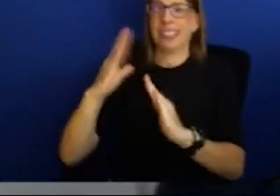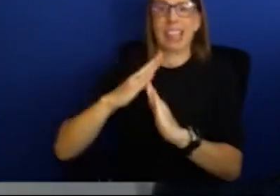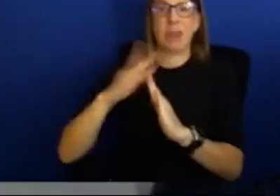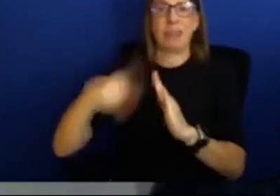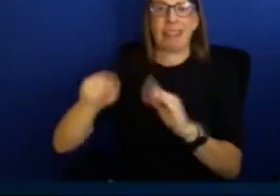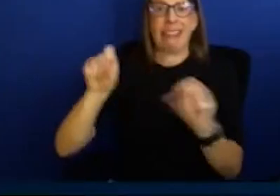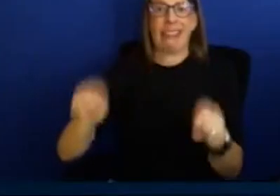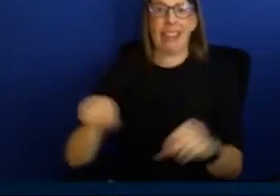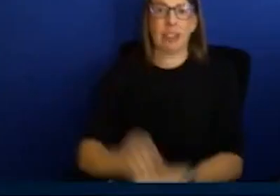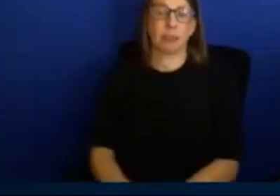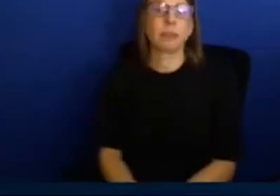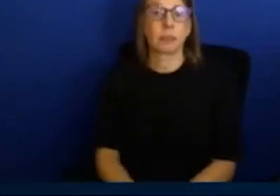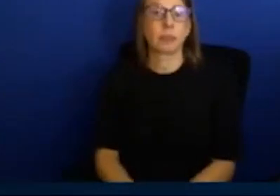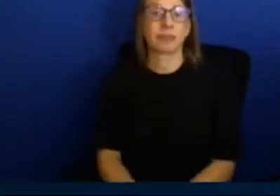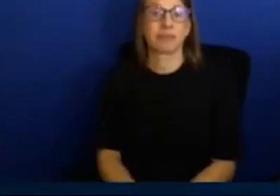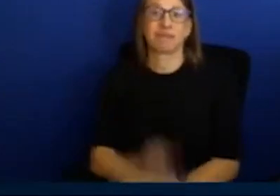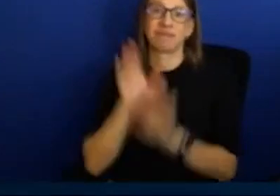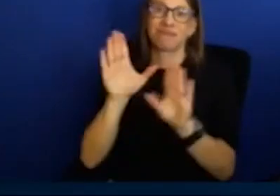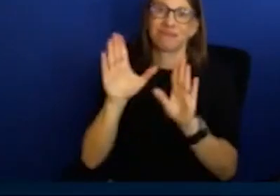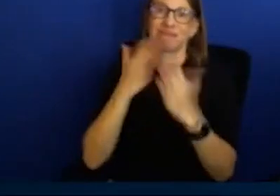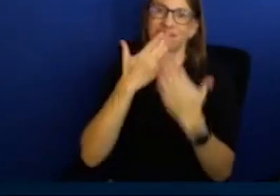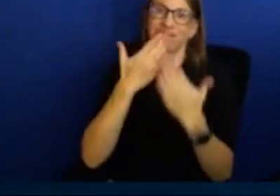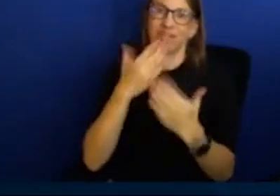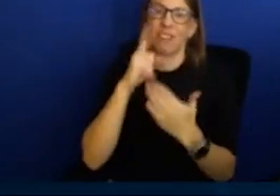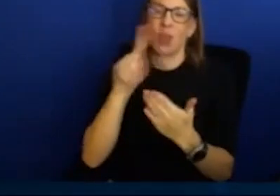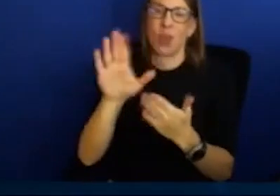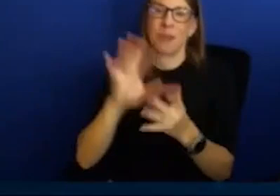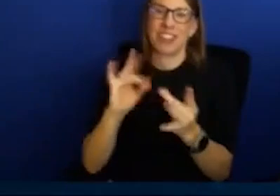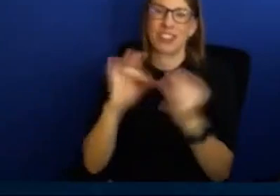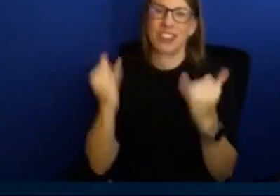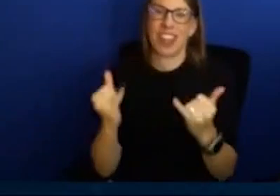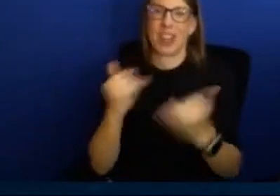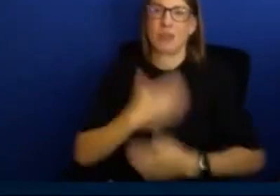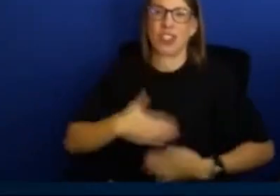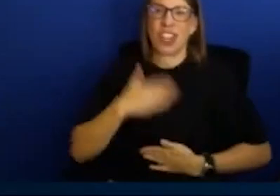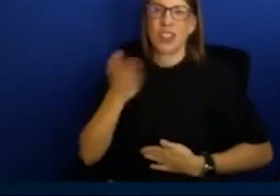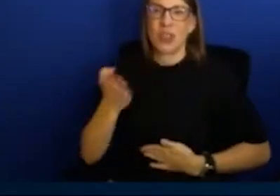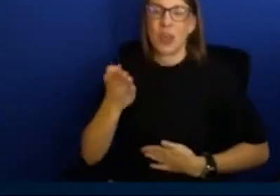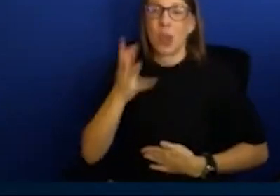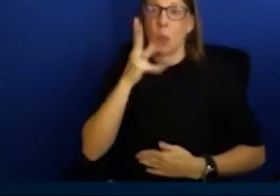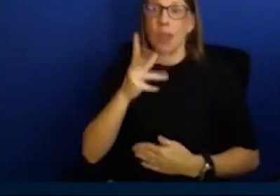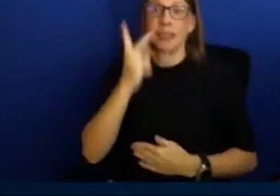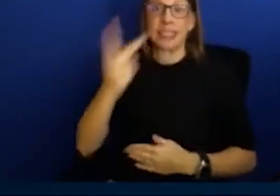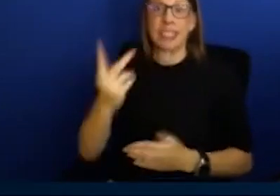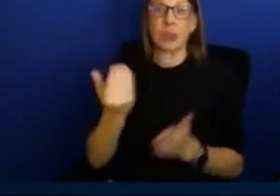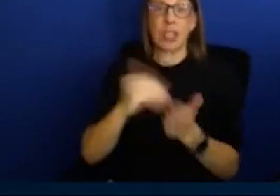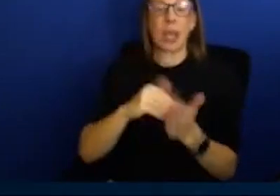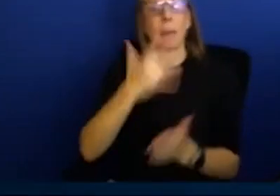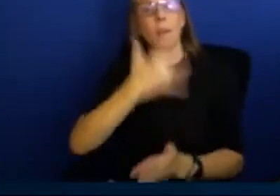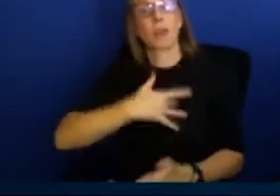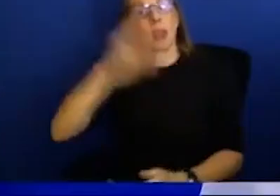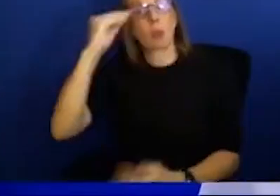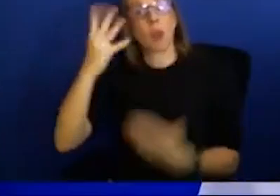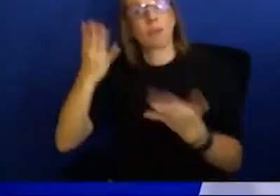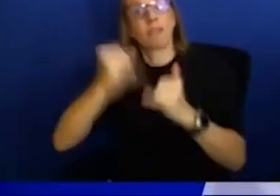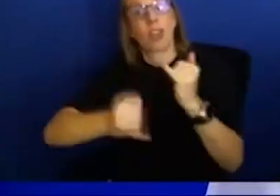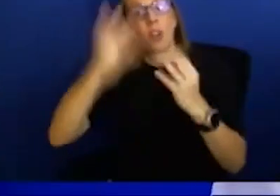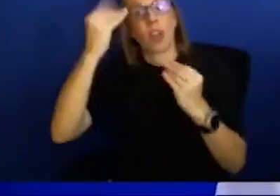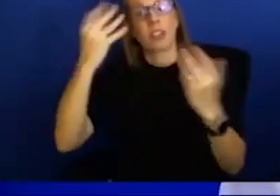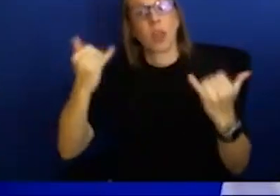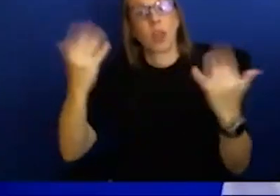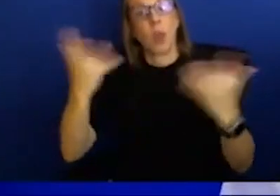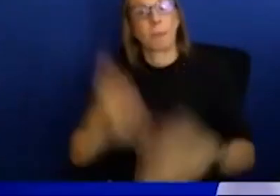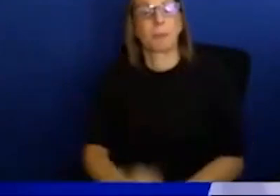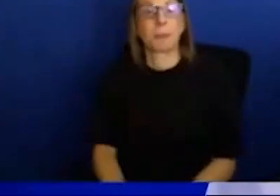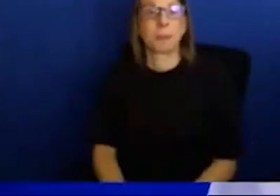be. Fantastic. Thank you for your message today. We appreciate you, and we will see you again. Birthday boy, what are your final thoughts today? Thank you